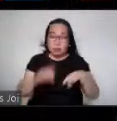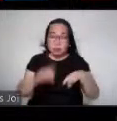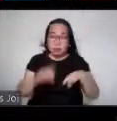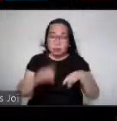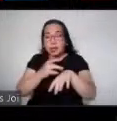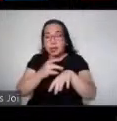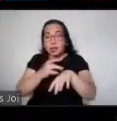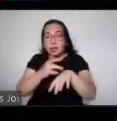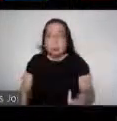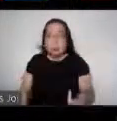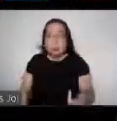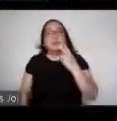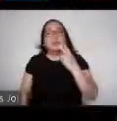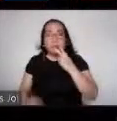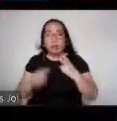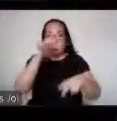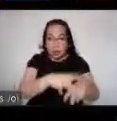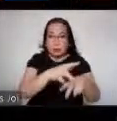of infection.